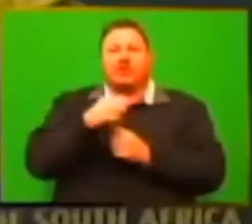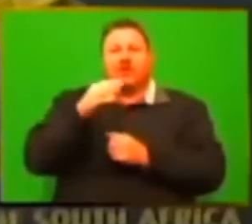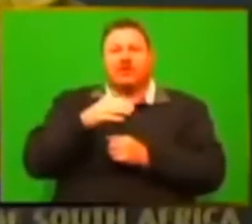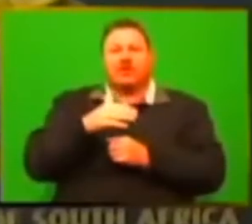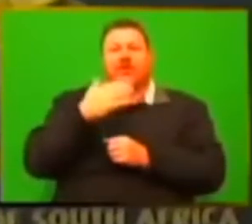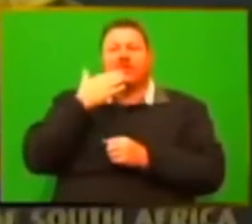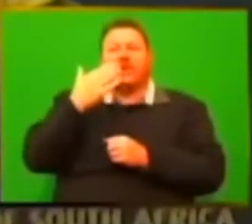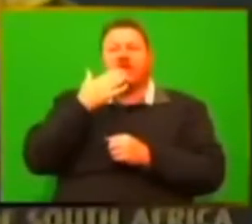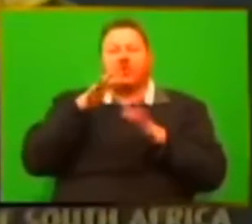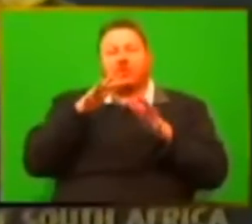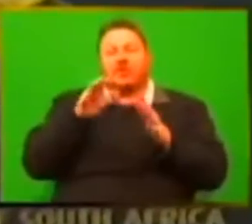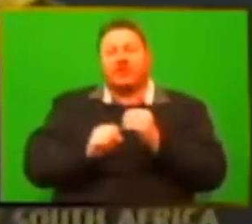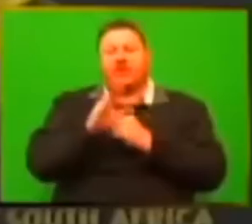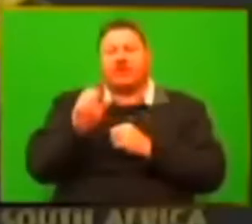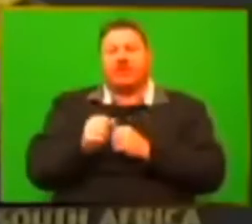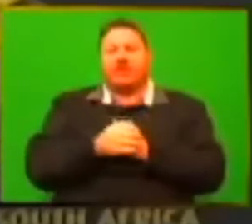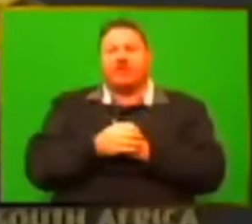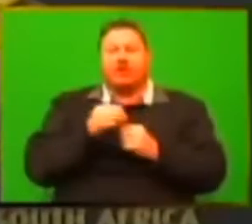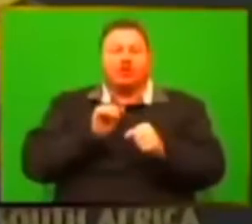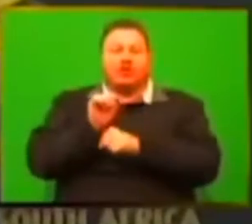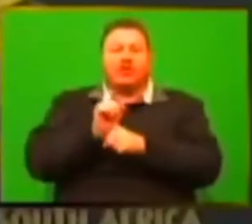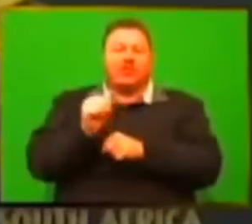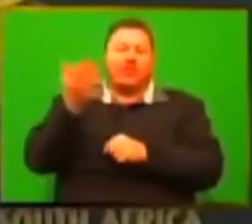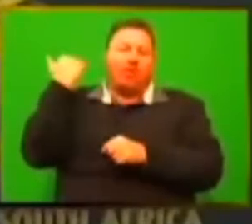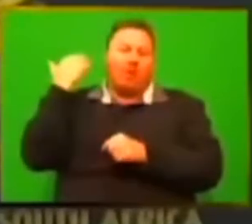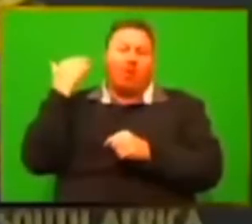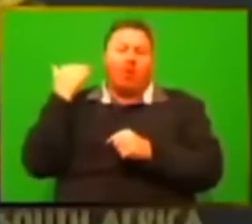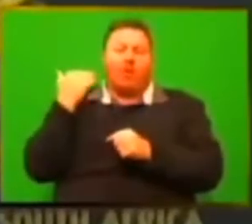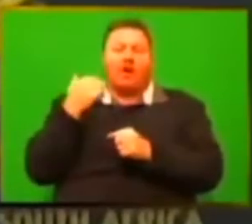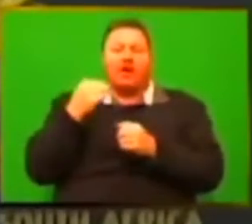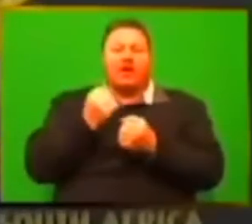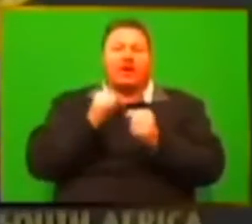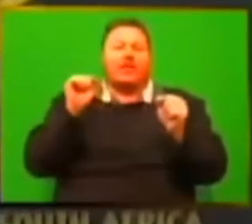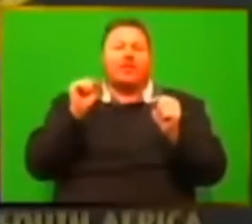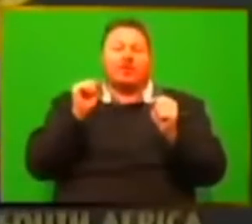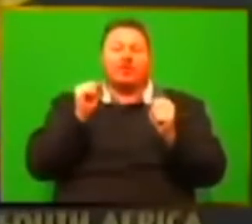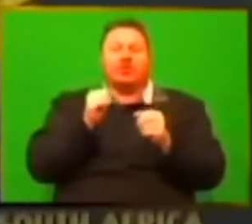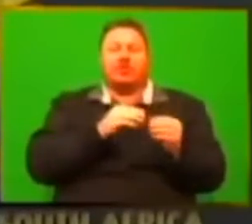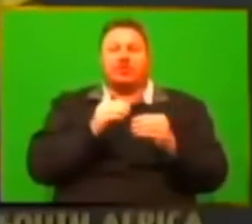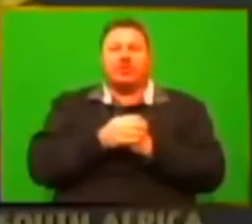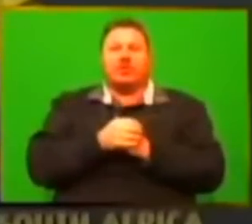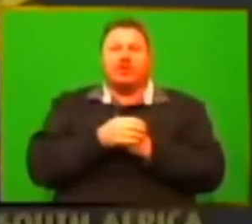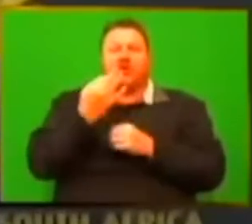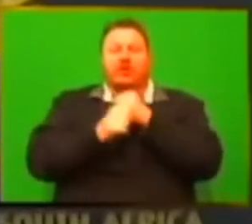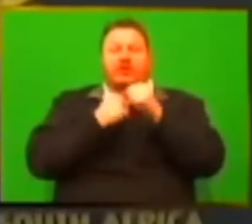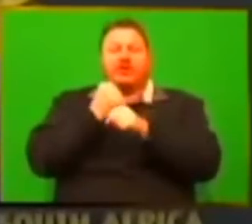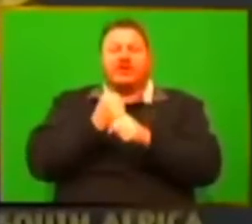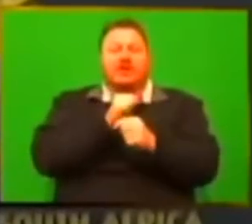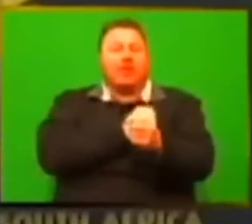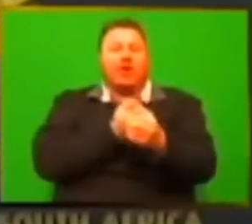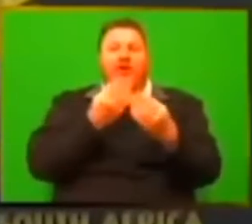who have rejected the former liberation movement that has enjoyed political power for the last 30 years.